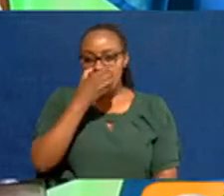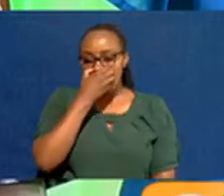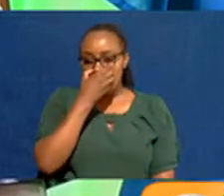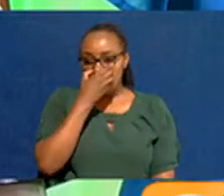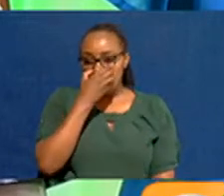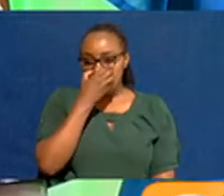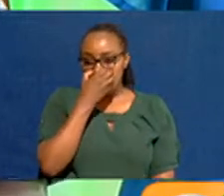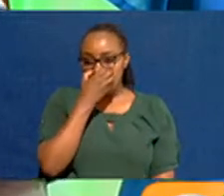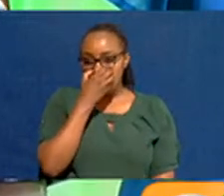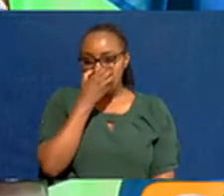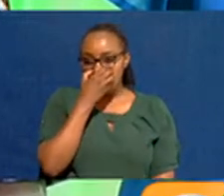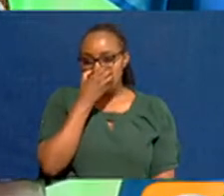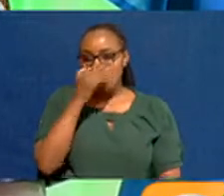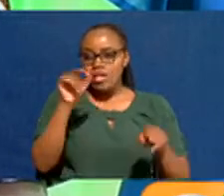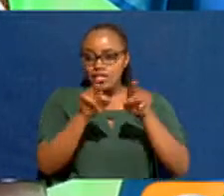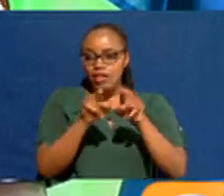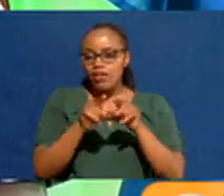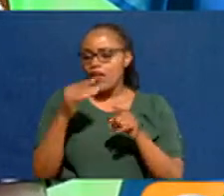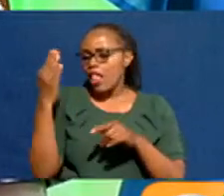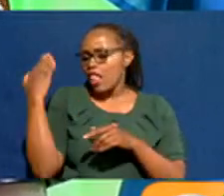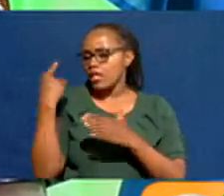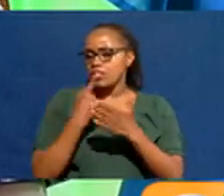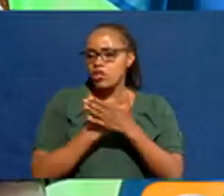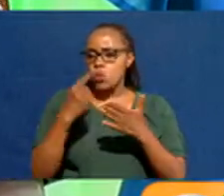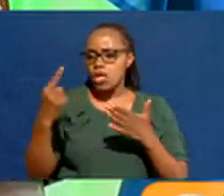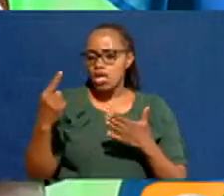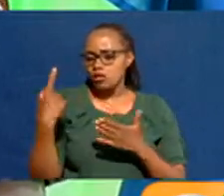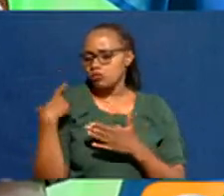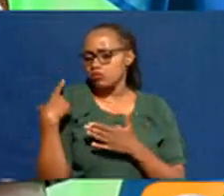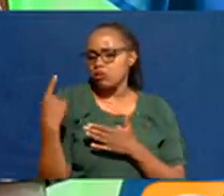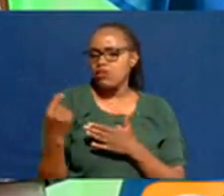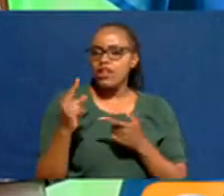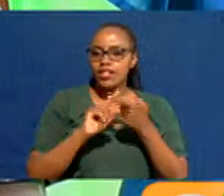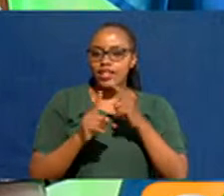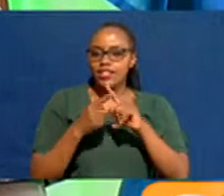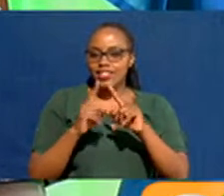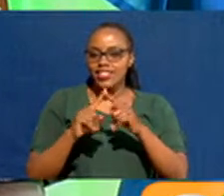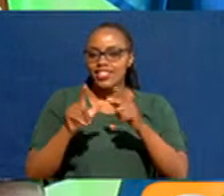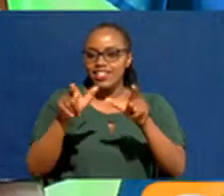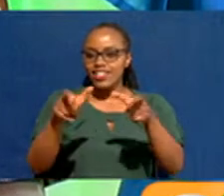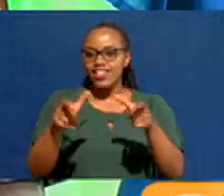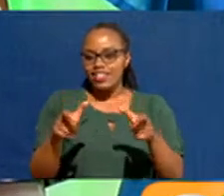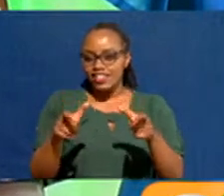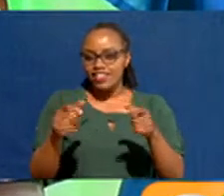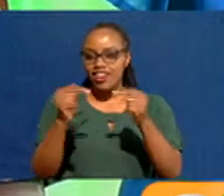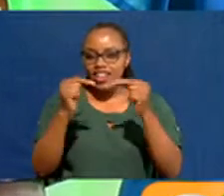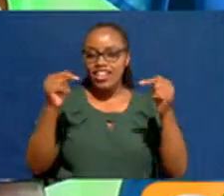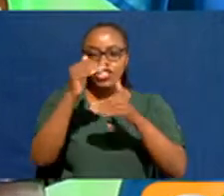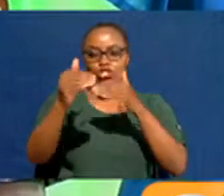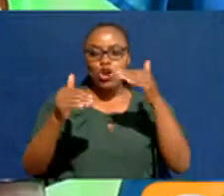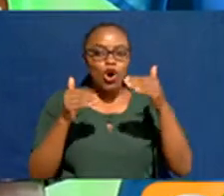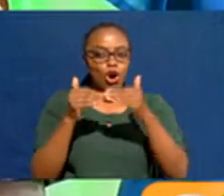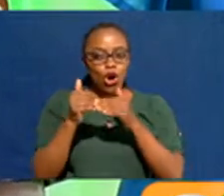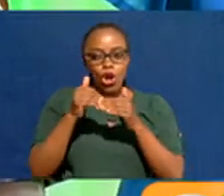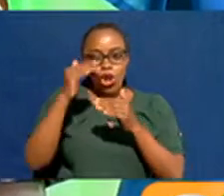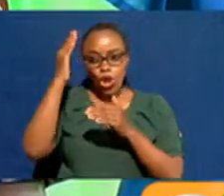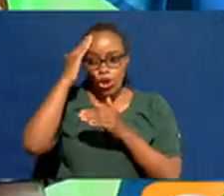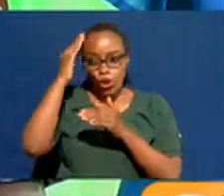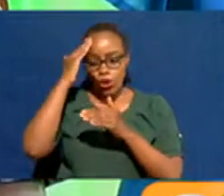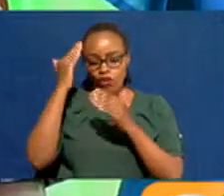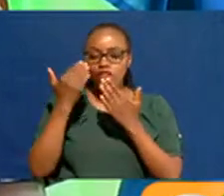I. As late of last week, the Standard Media, against all known